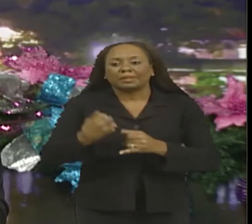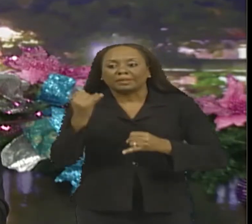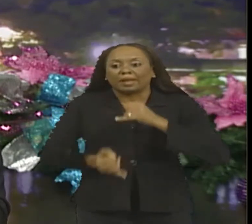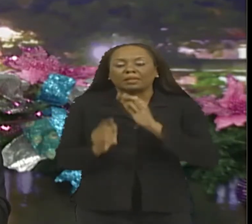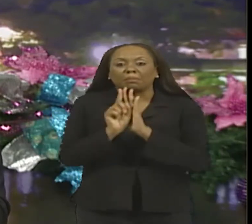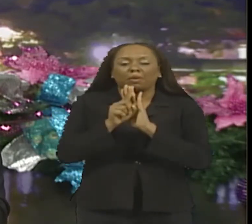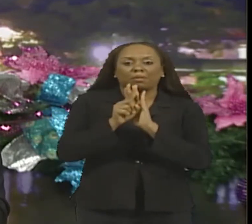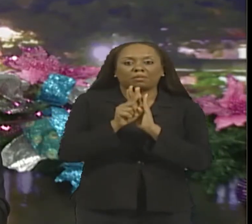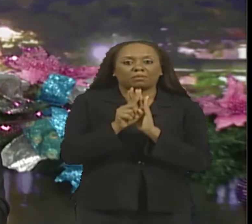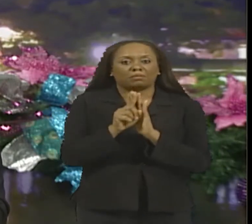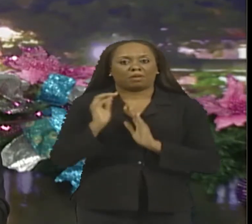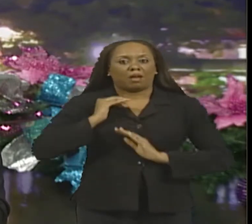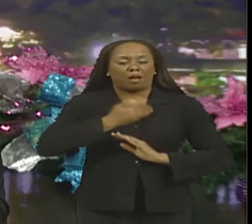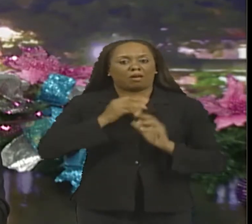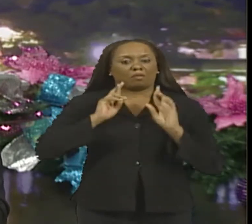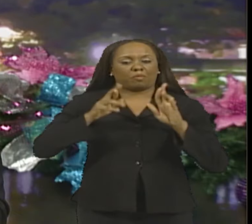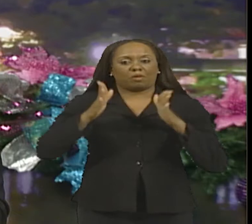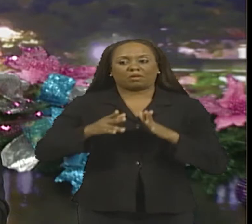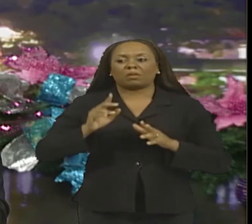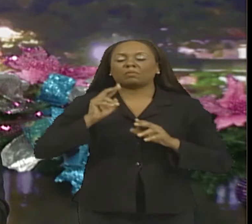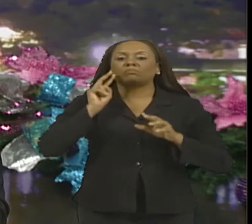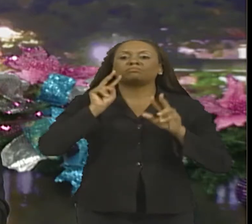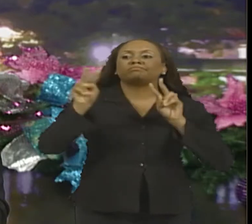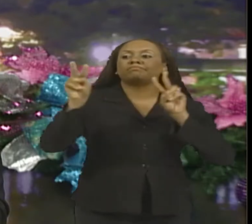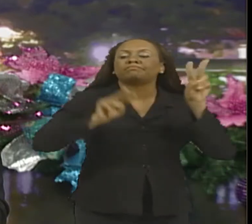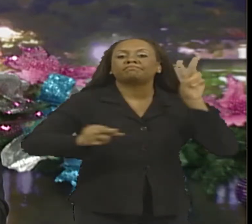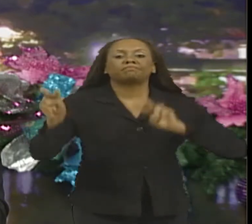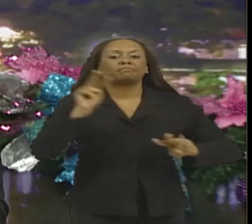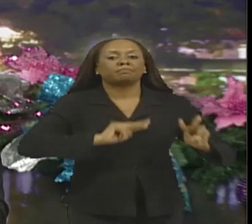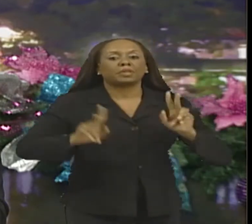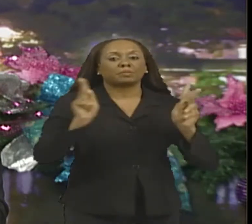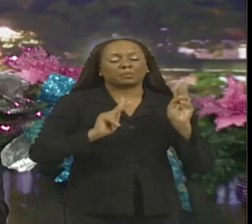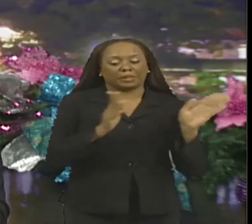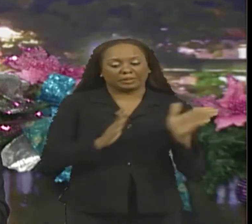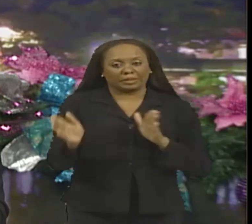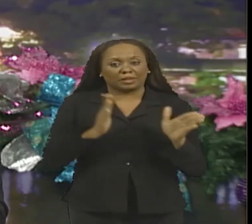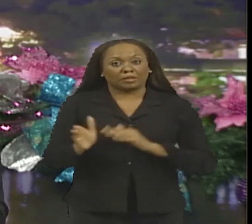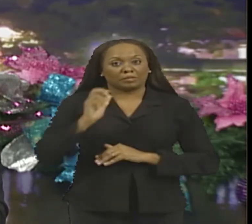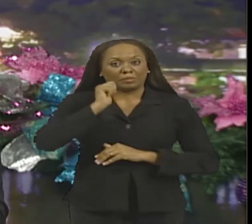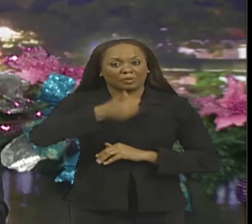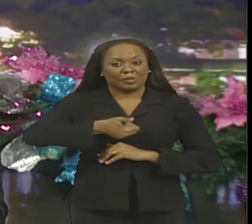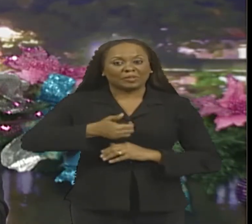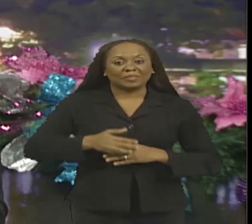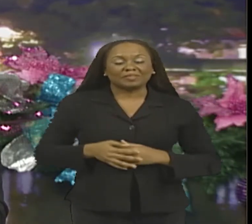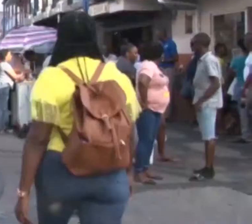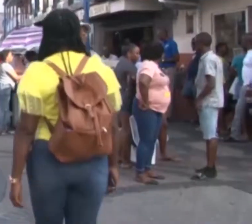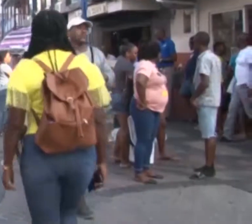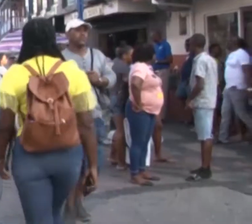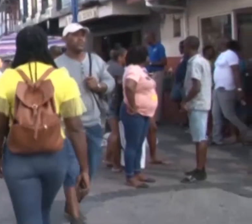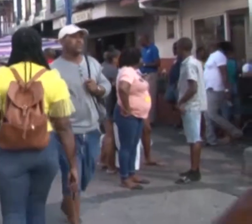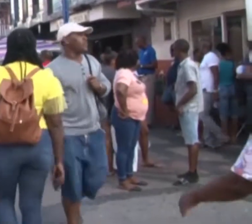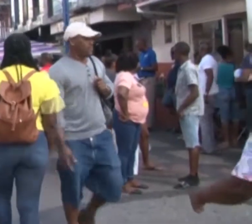of shoppers hoping to get everything in order for tomorrow's Christmas celebrations.